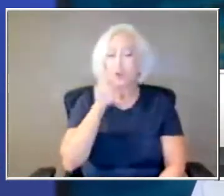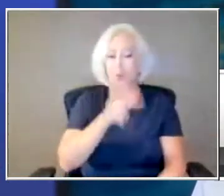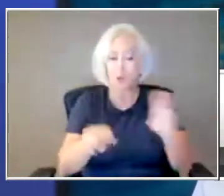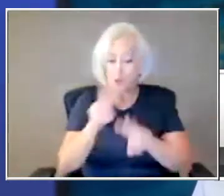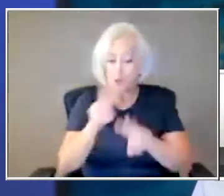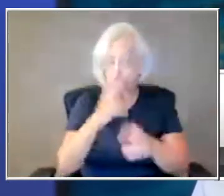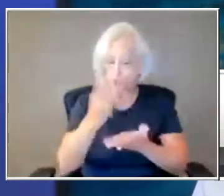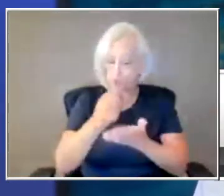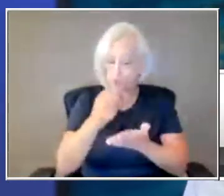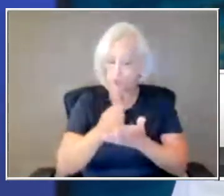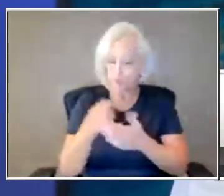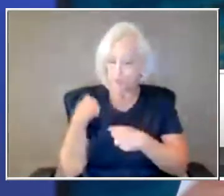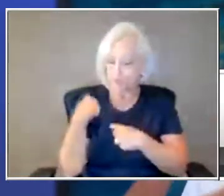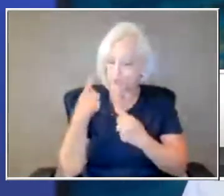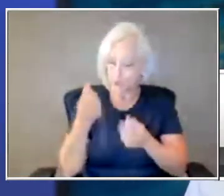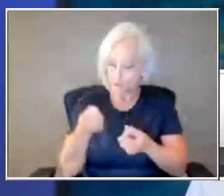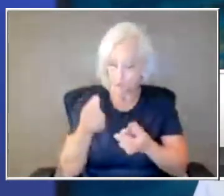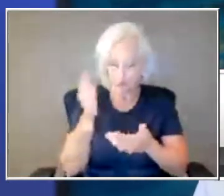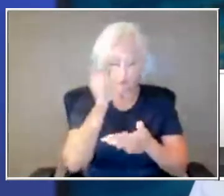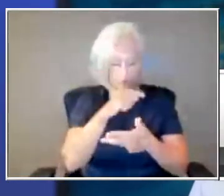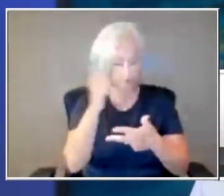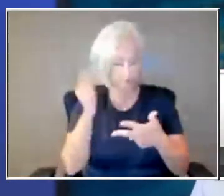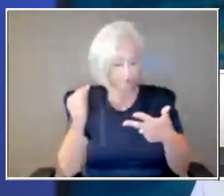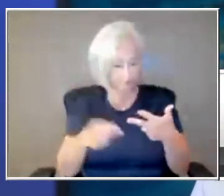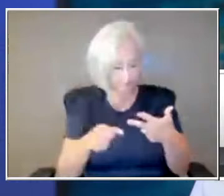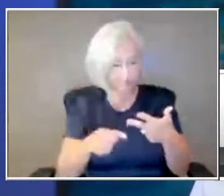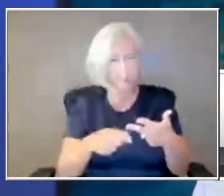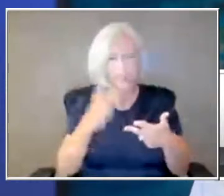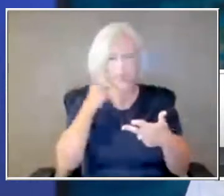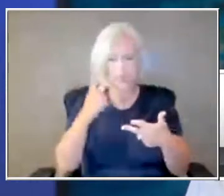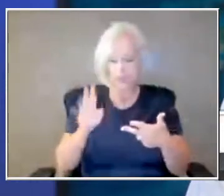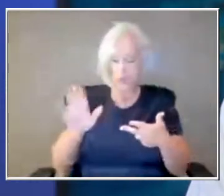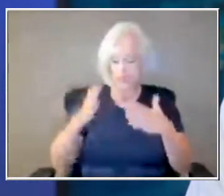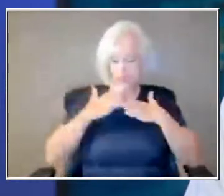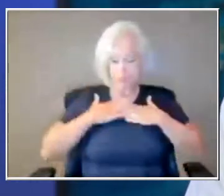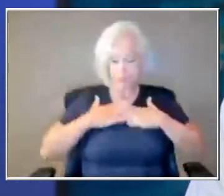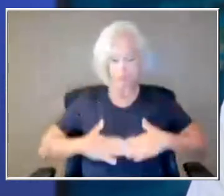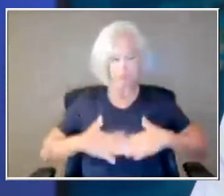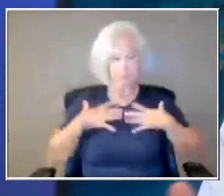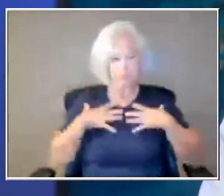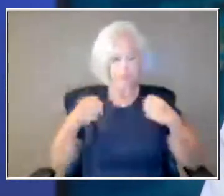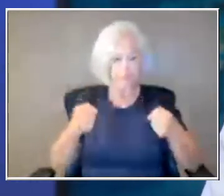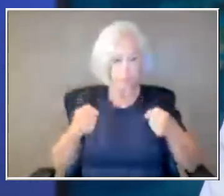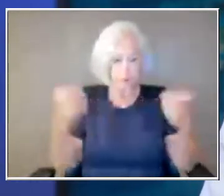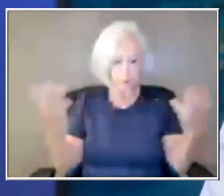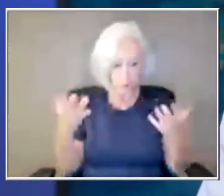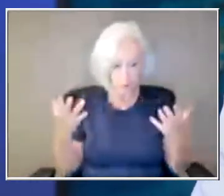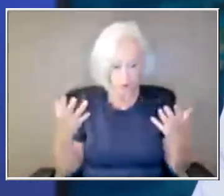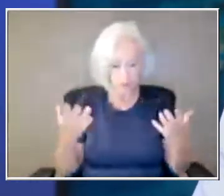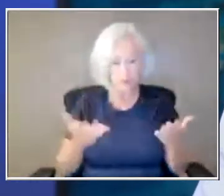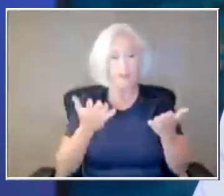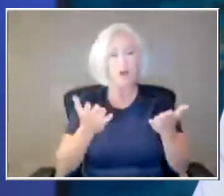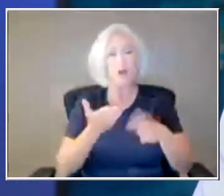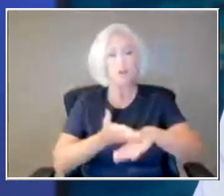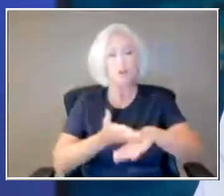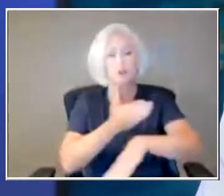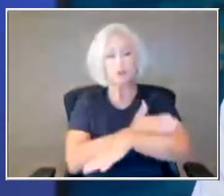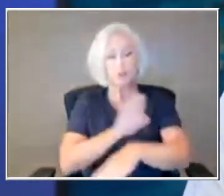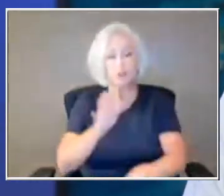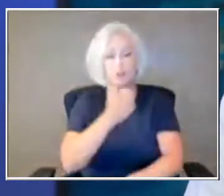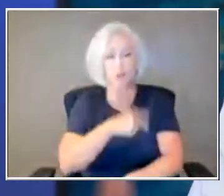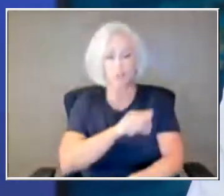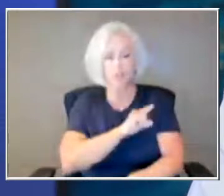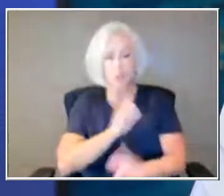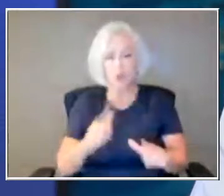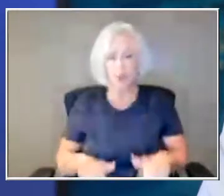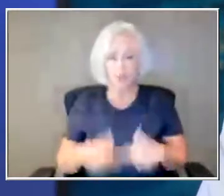We also looked at how well he's doing. And our goal was, yes, we want to improve his quality of life in addition to making